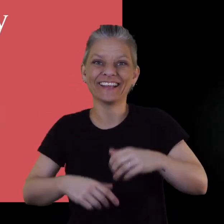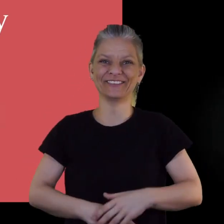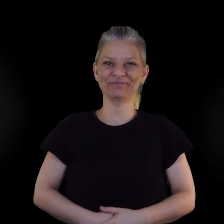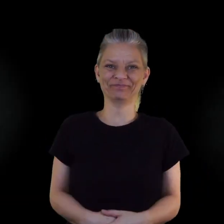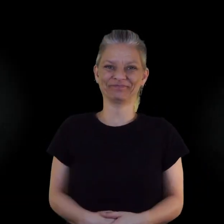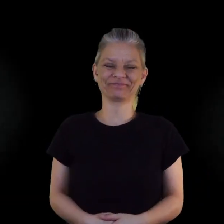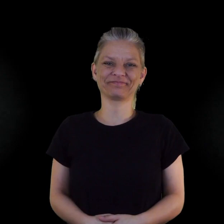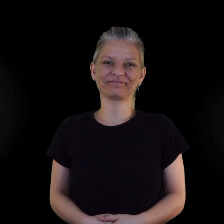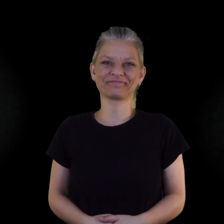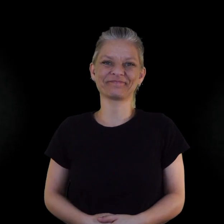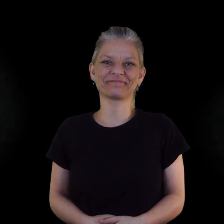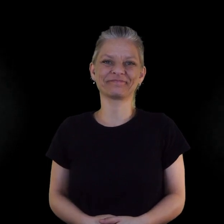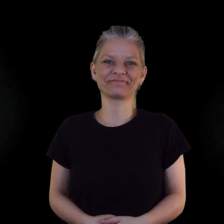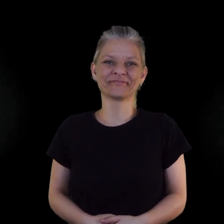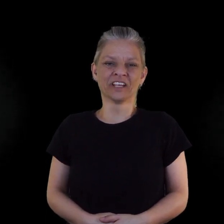Hey,